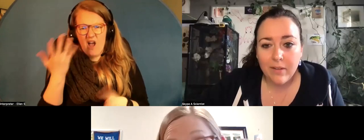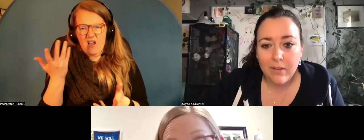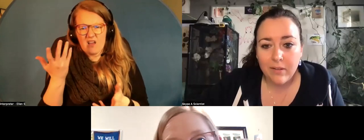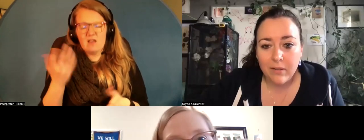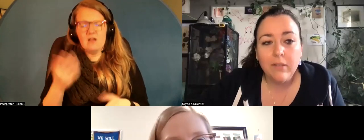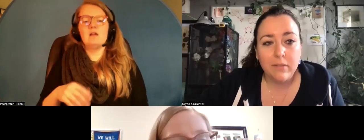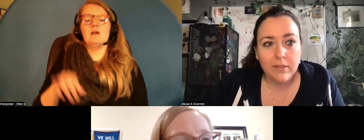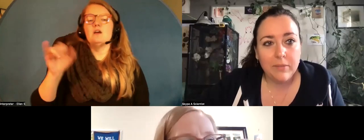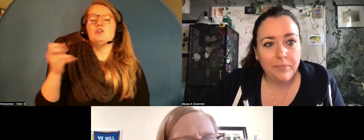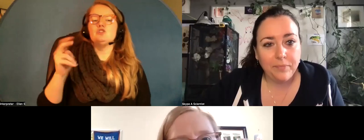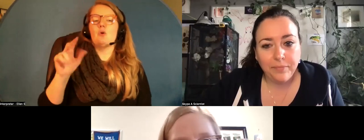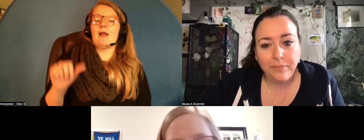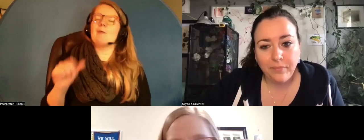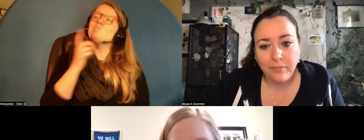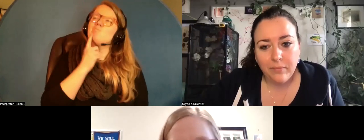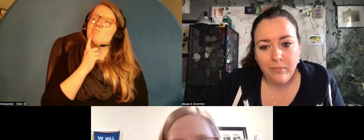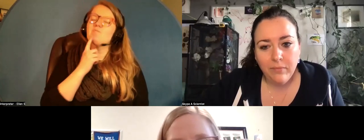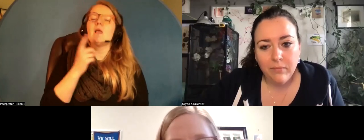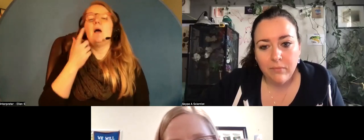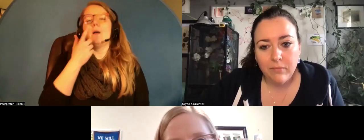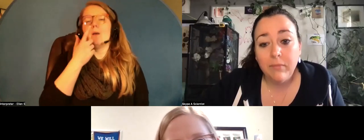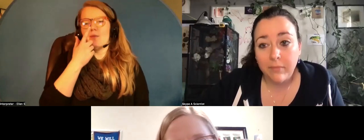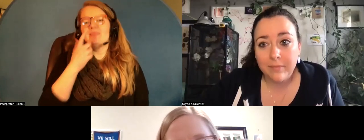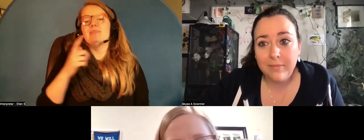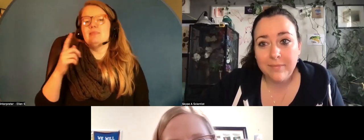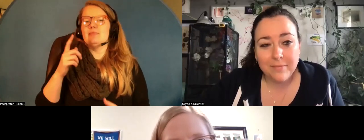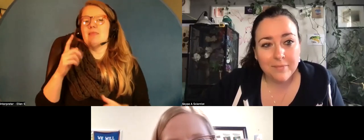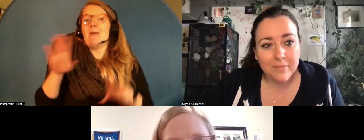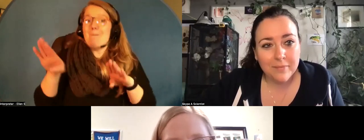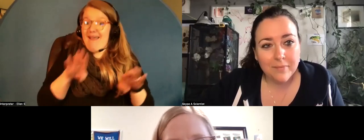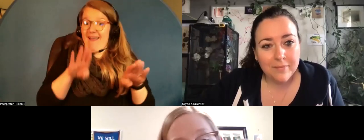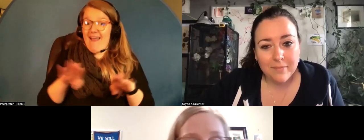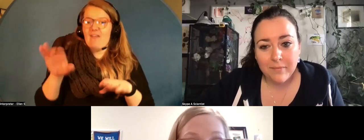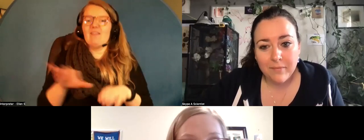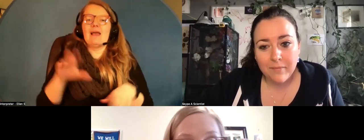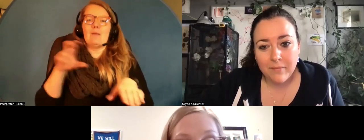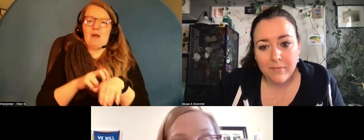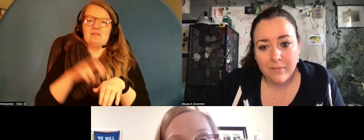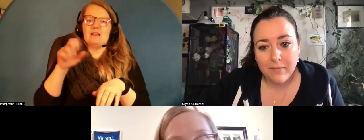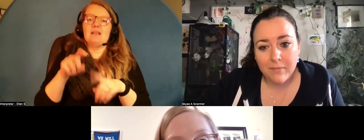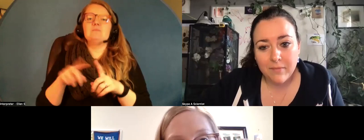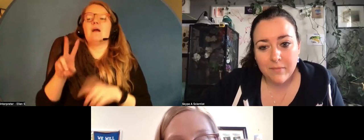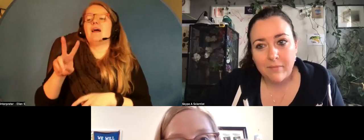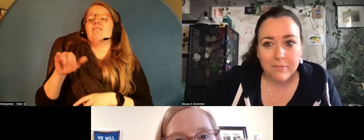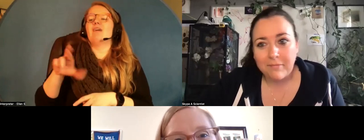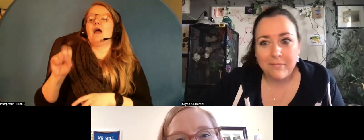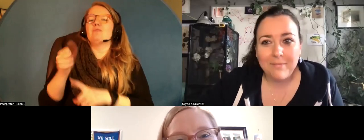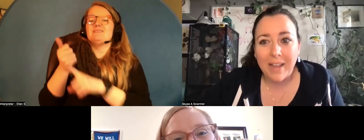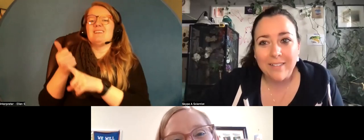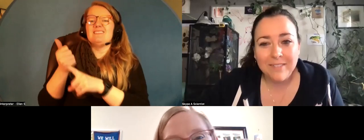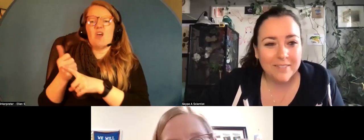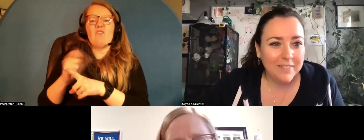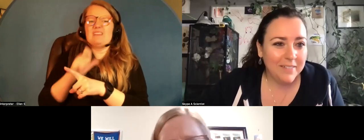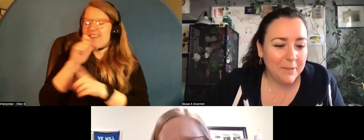what I would say. I would say that they basically act like a parasite, but we don't consider viruses a living thing. I mean, I think that scientists even debate that,